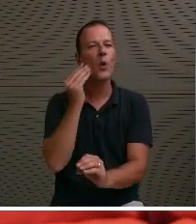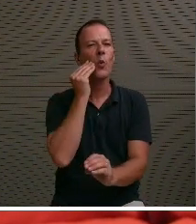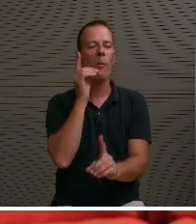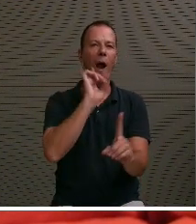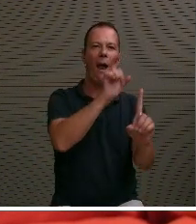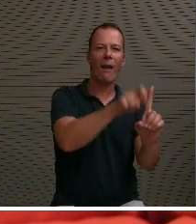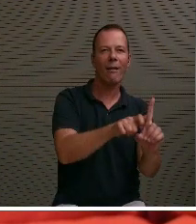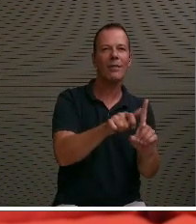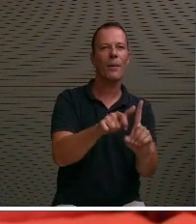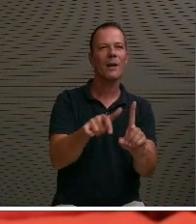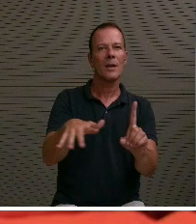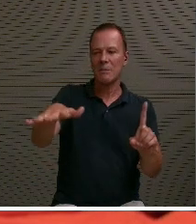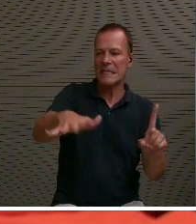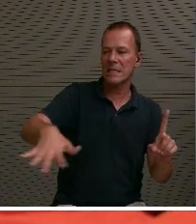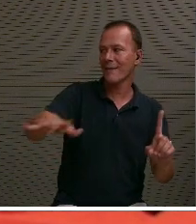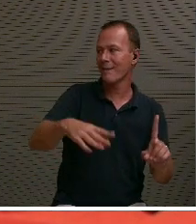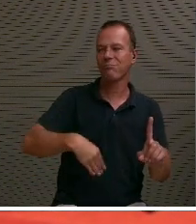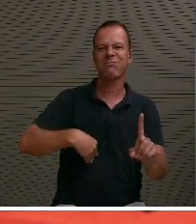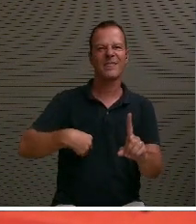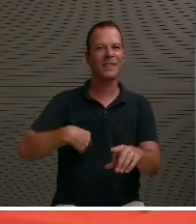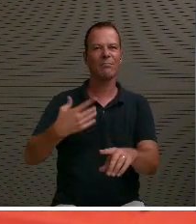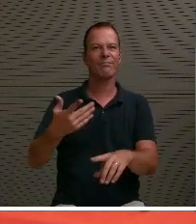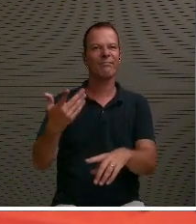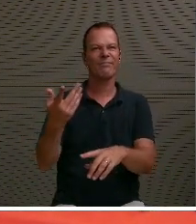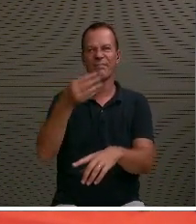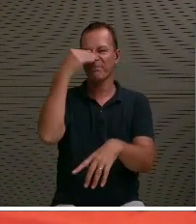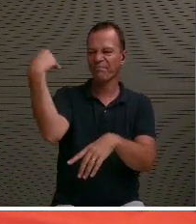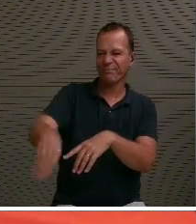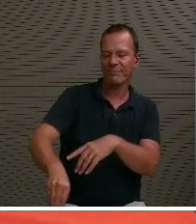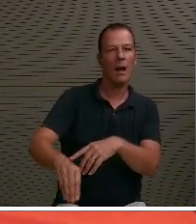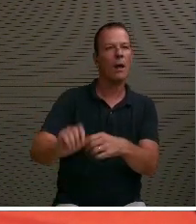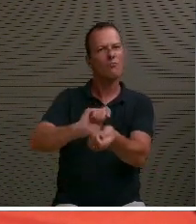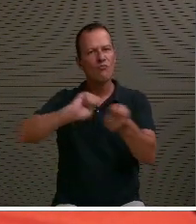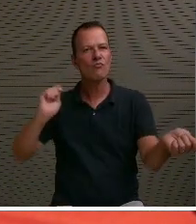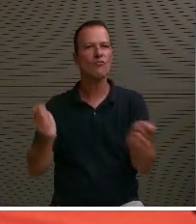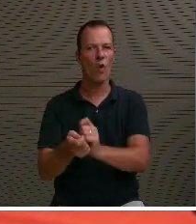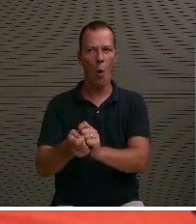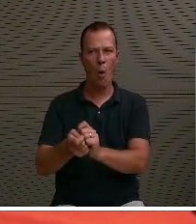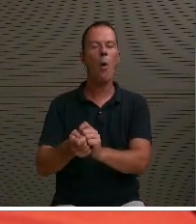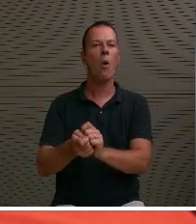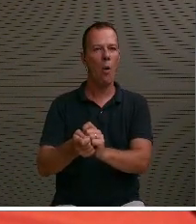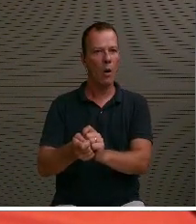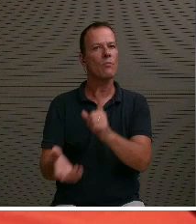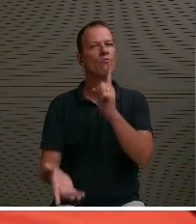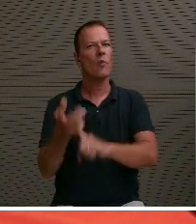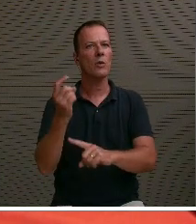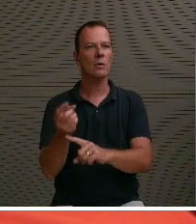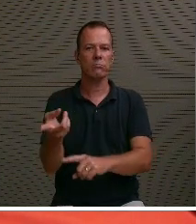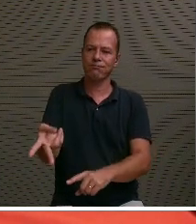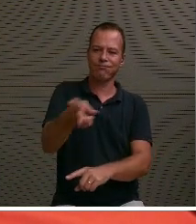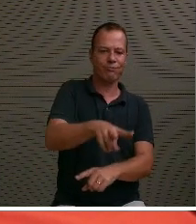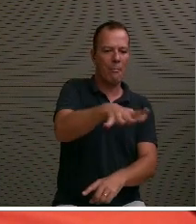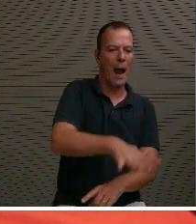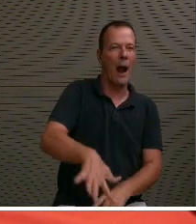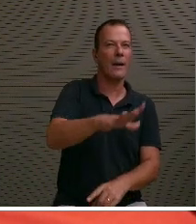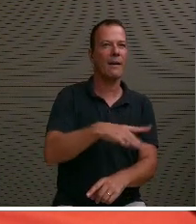them out of a pretty meek, disastrous position and put them in a place where